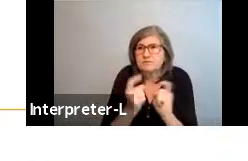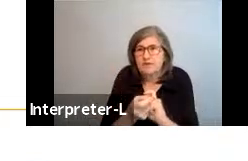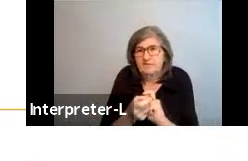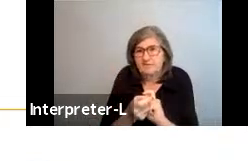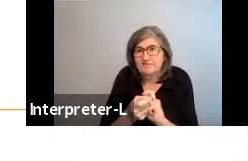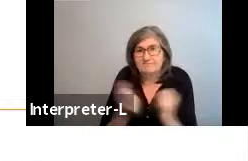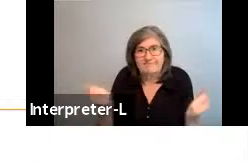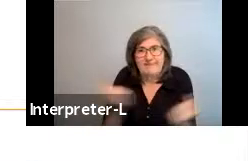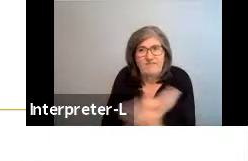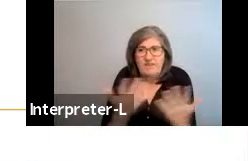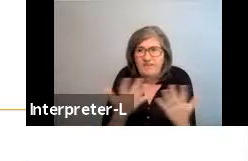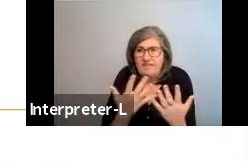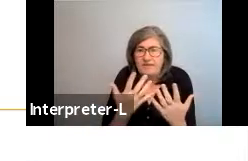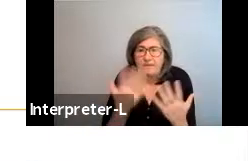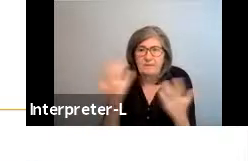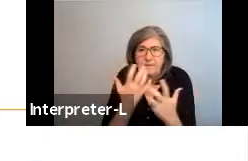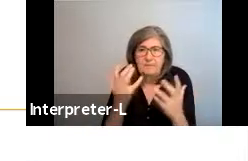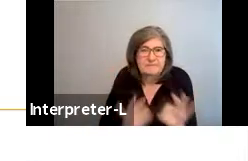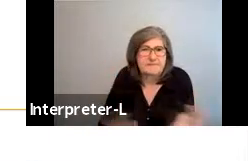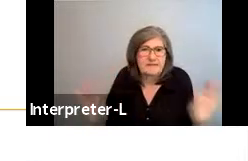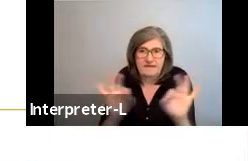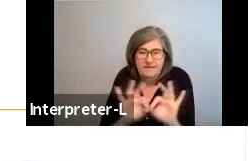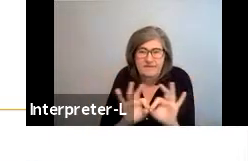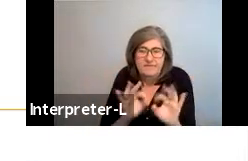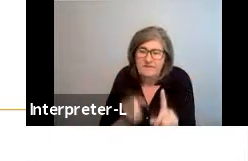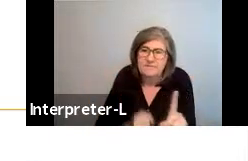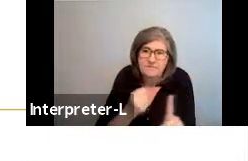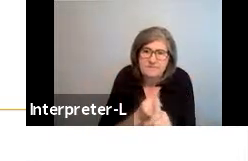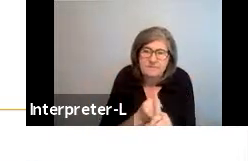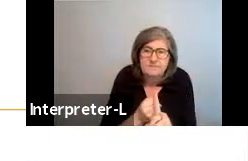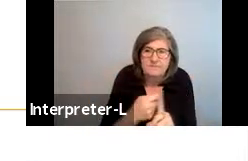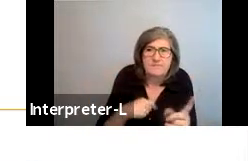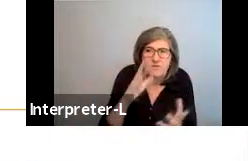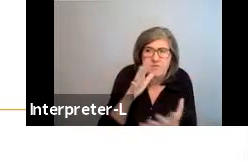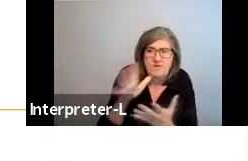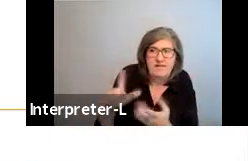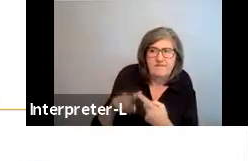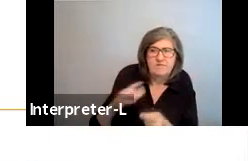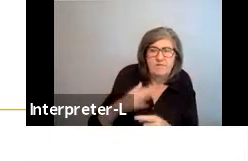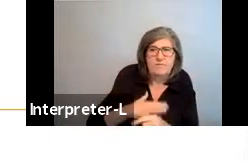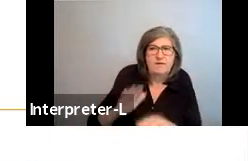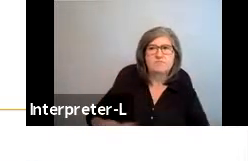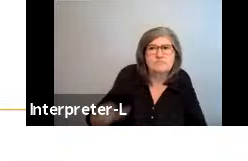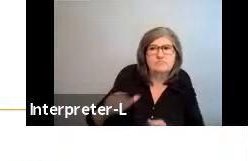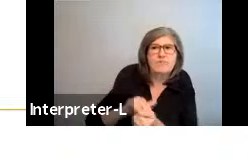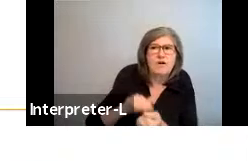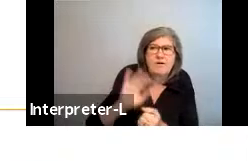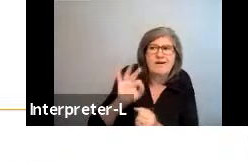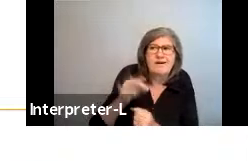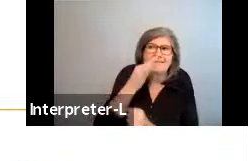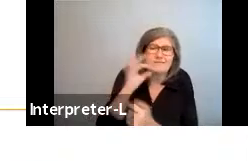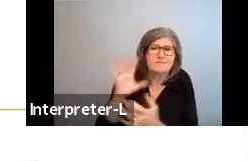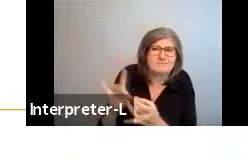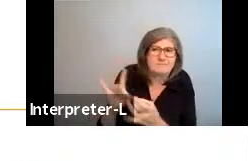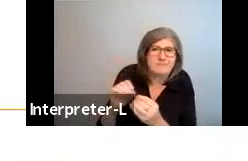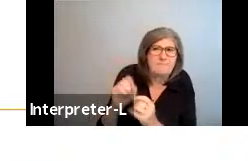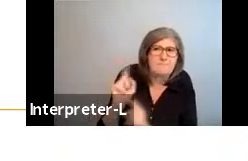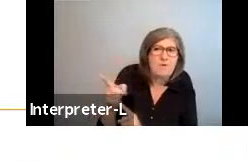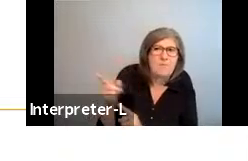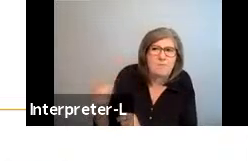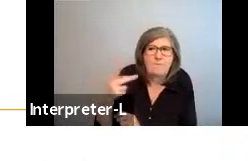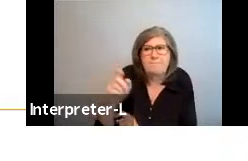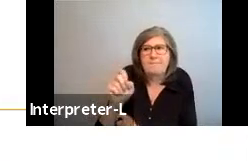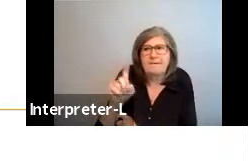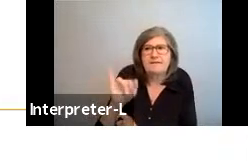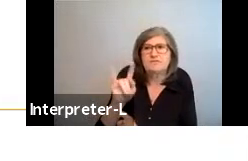here significantly. And I'm going to leave it to my pediatrician experts to talk more about that in a moment. So next